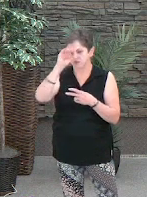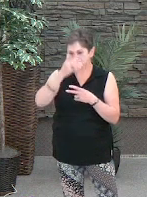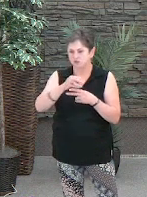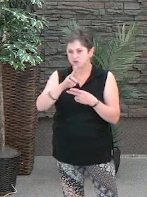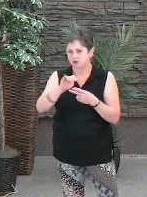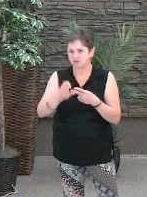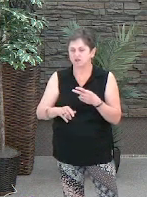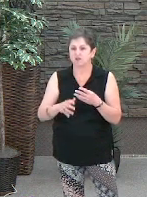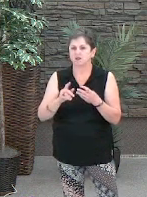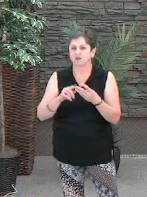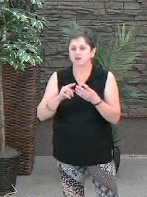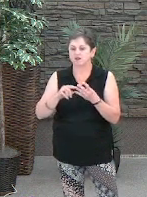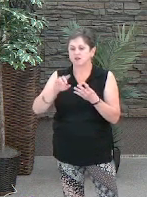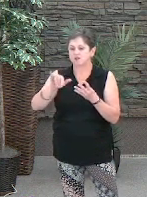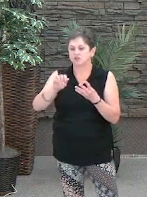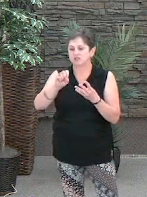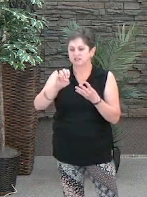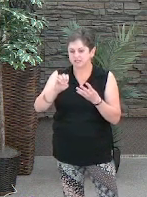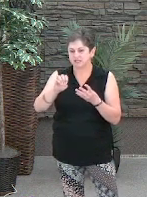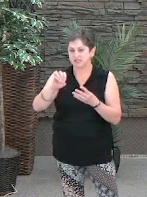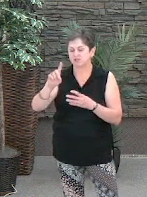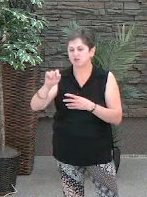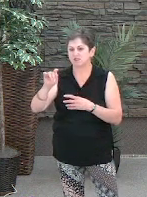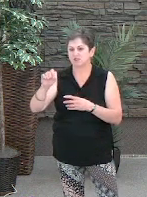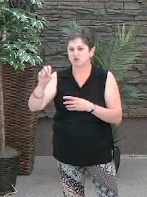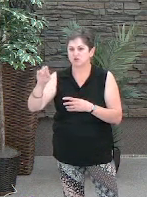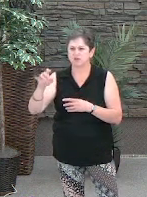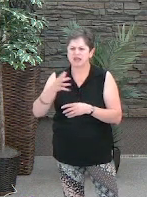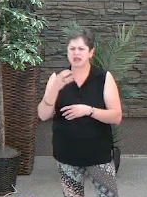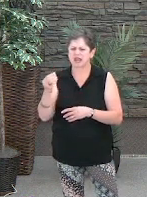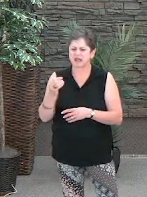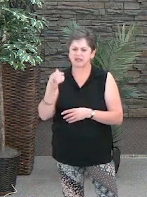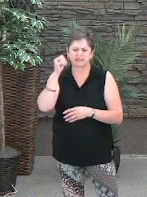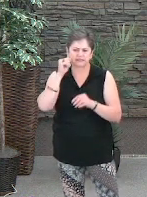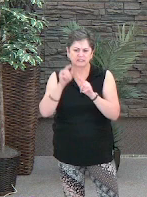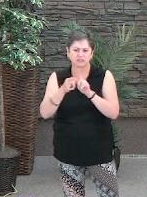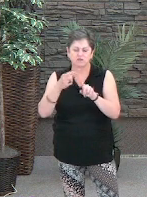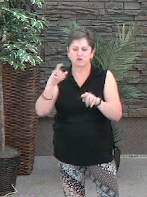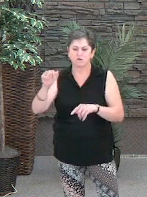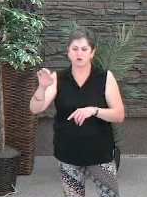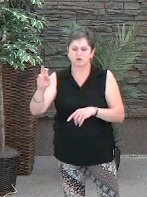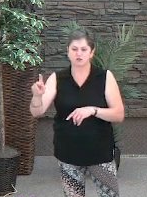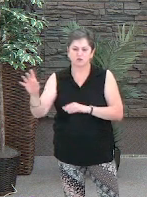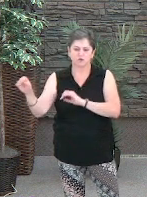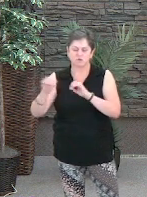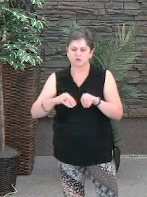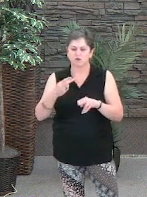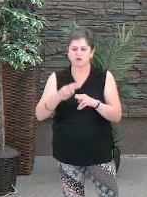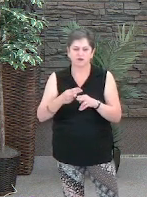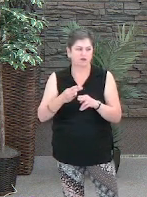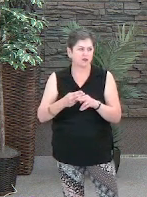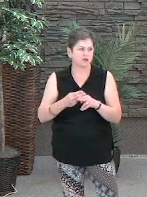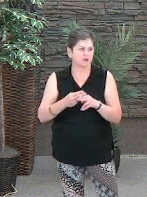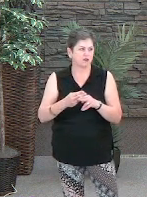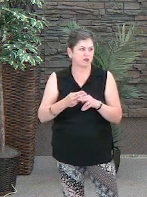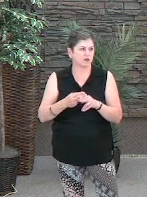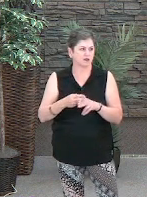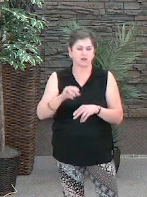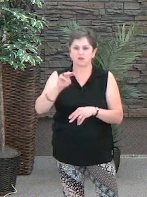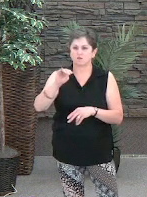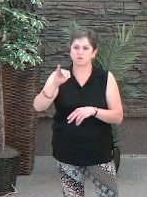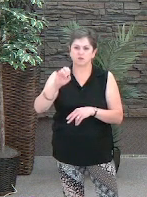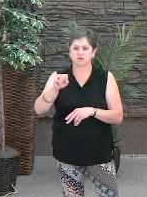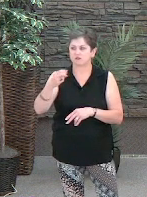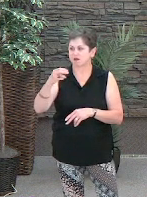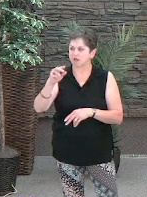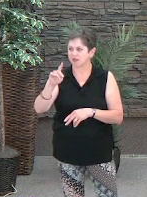Ronald, Jesse and Dacia Irby, and then there was a sister from Arkansas who had moved here named, Miss Holland is